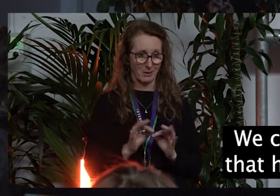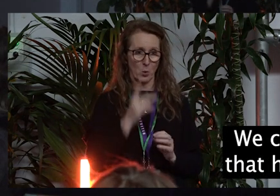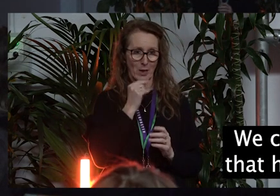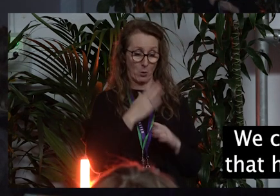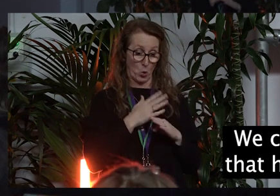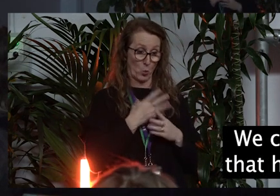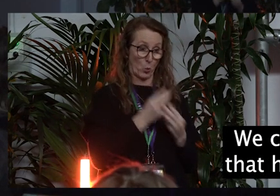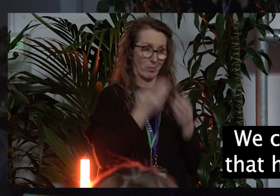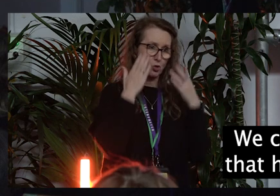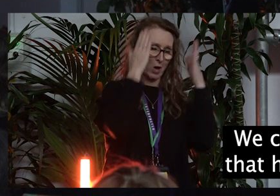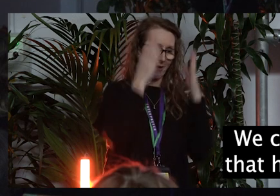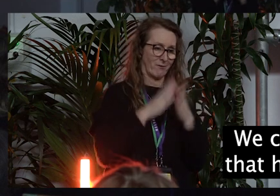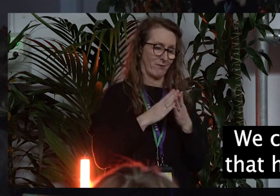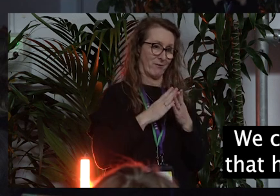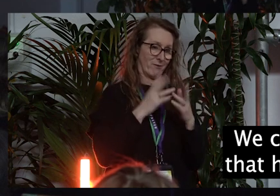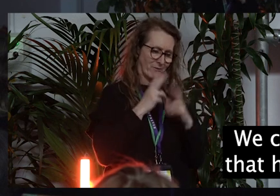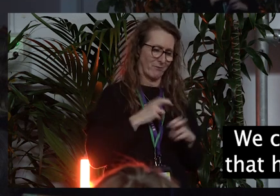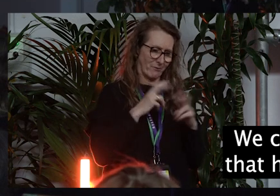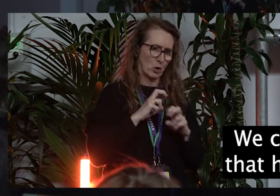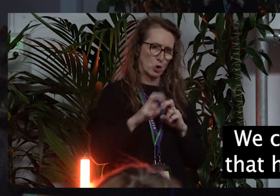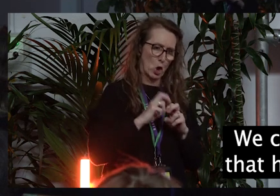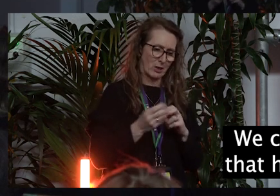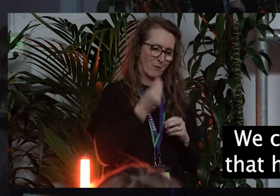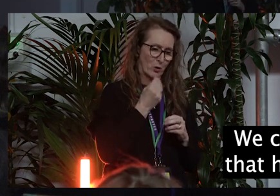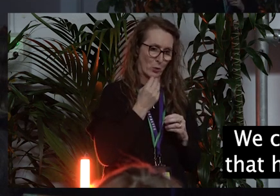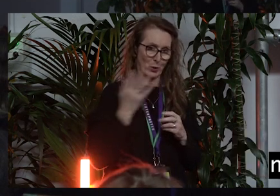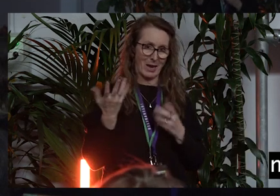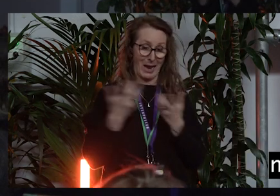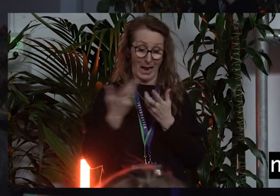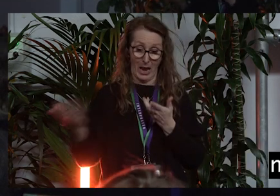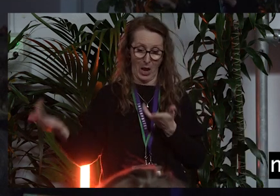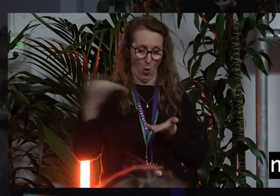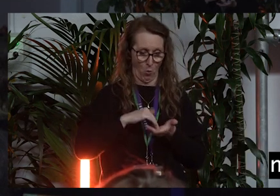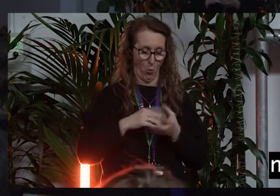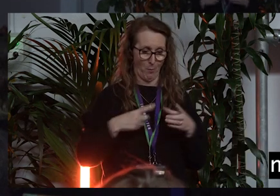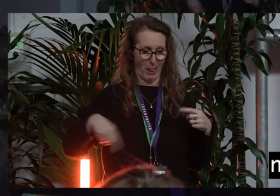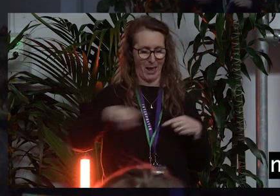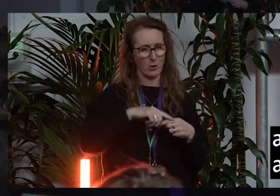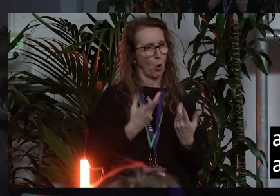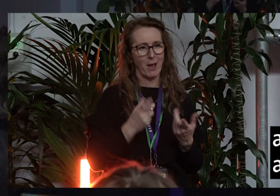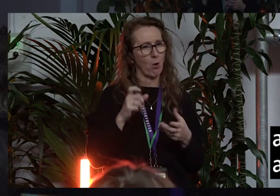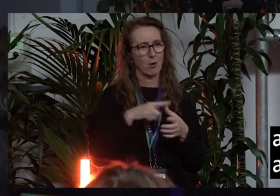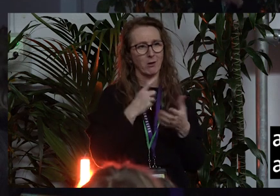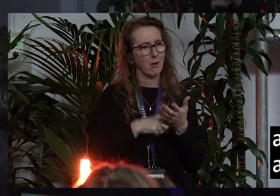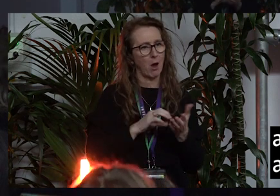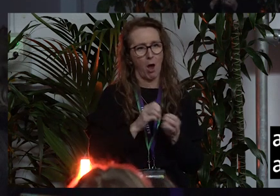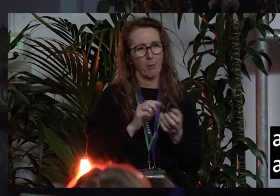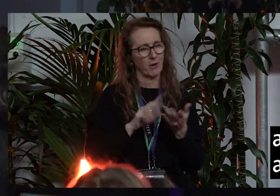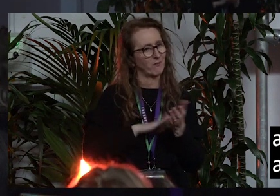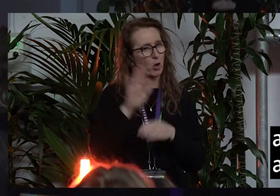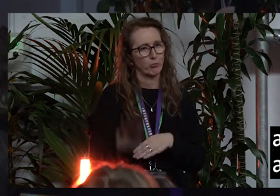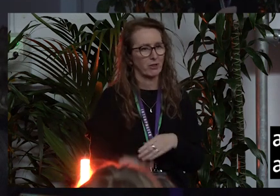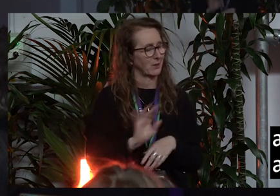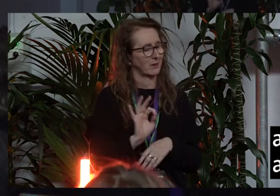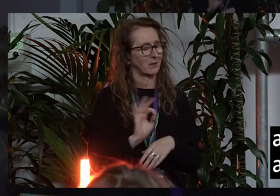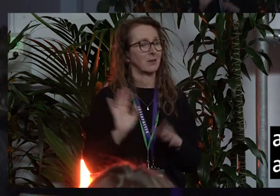chef, we can look at the journey of food that has come to your plate, not about carbon footprint, about the patenting journey and